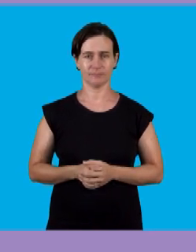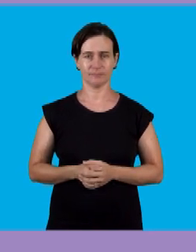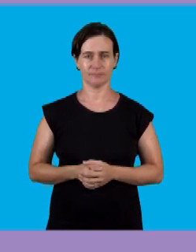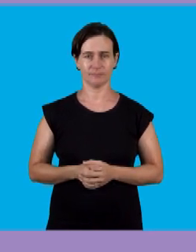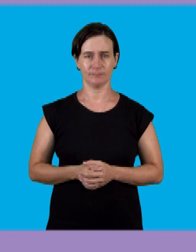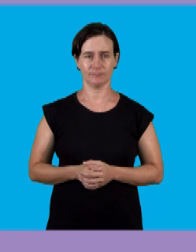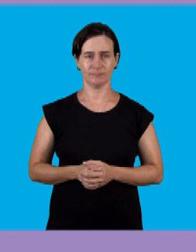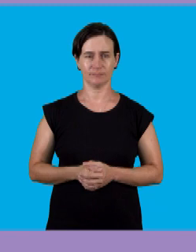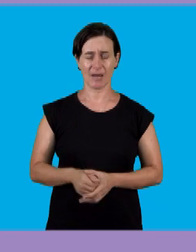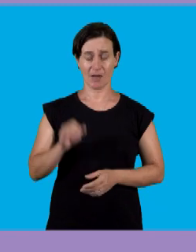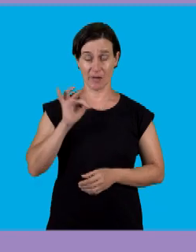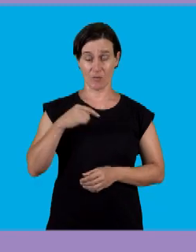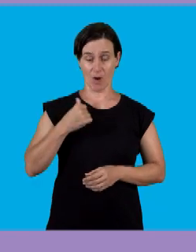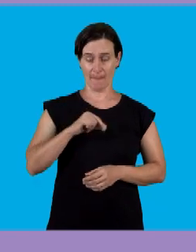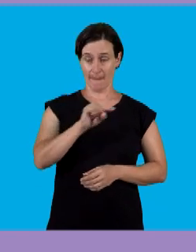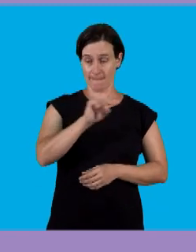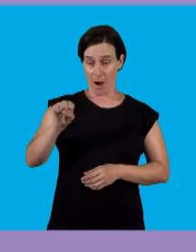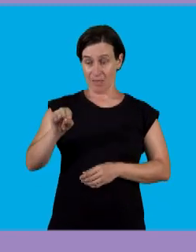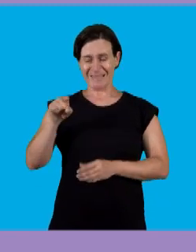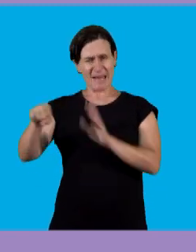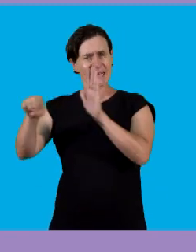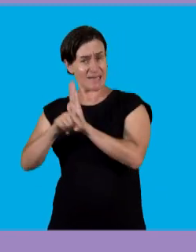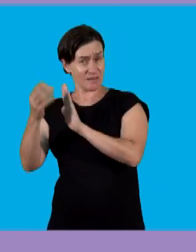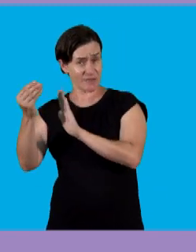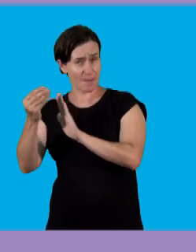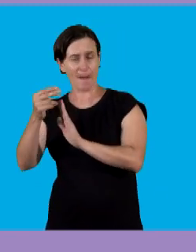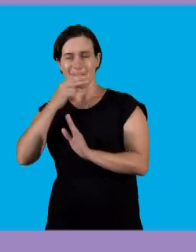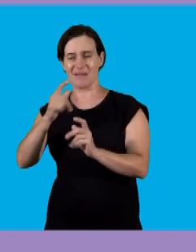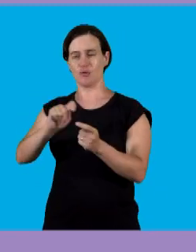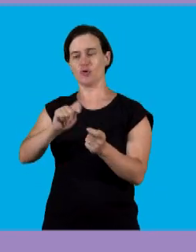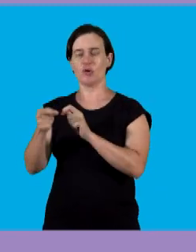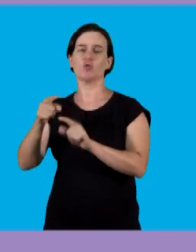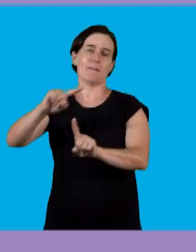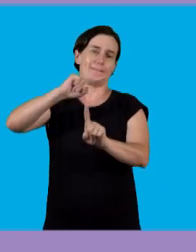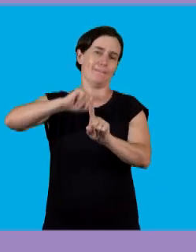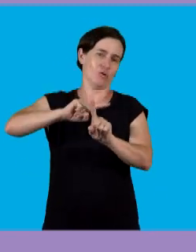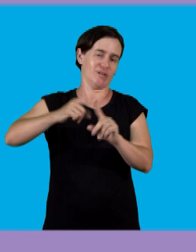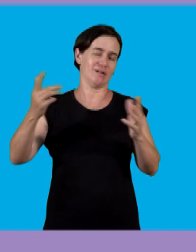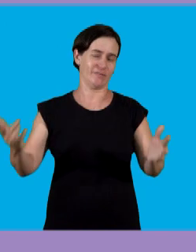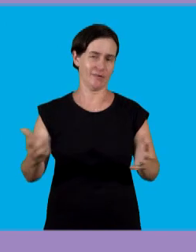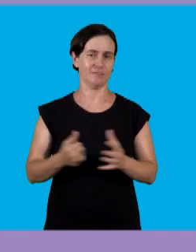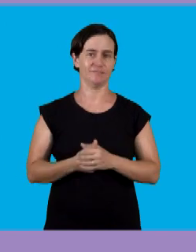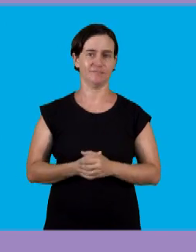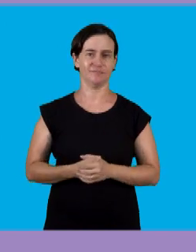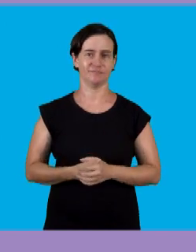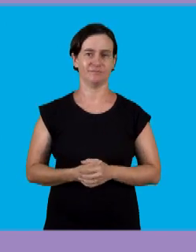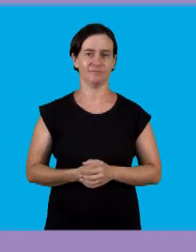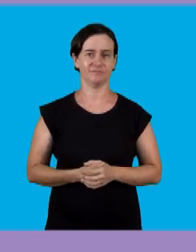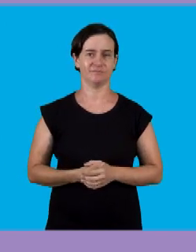when we subtract a negative number, it is the same as adding its additive inverse.